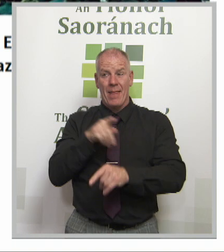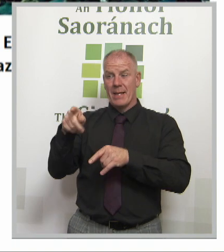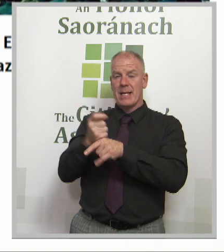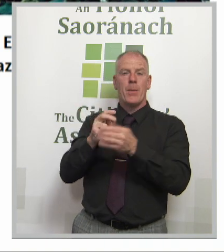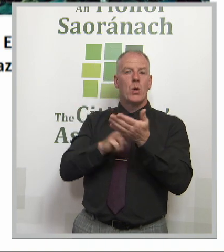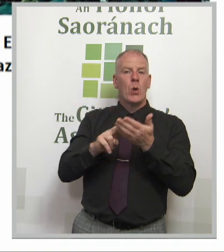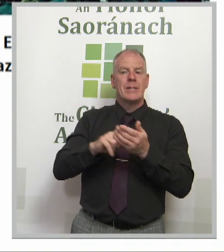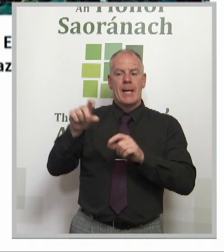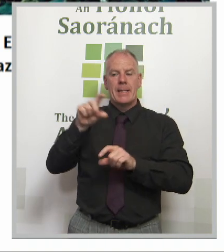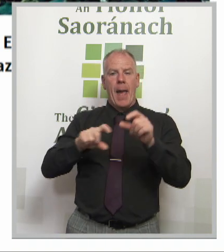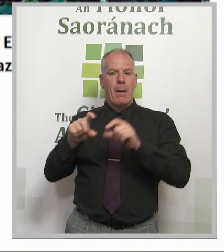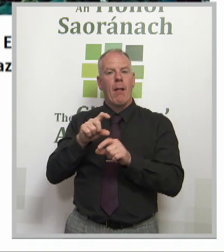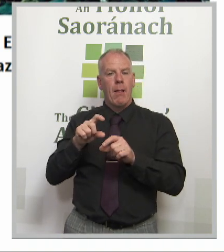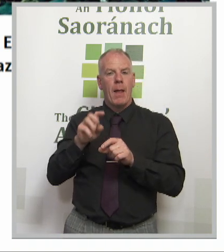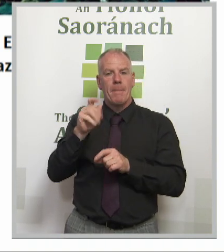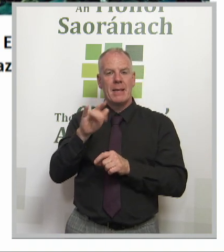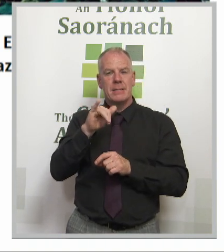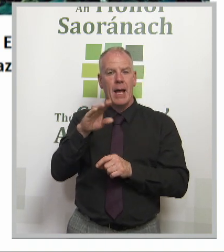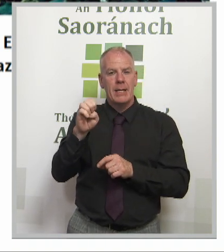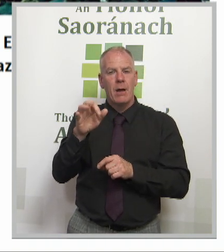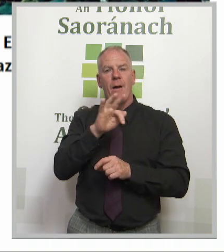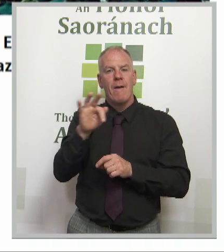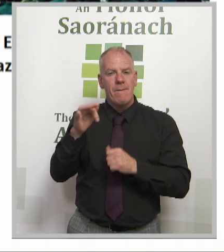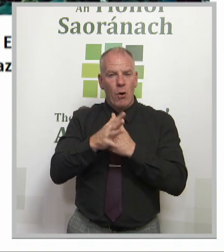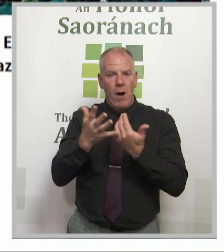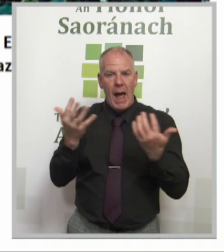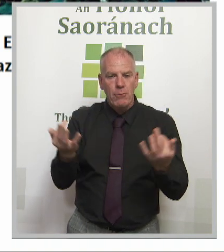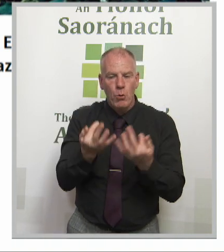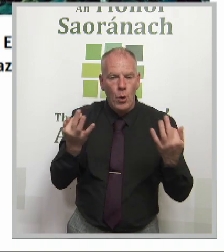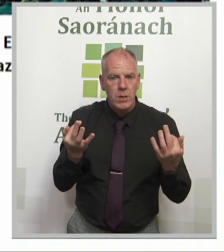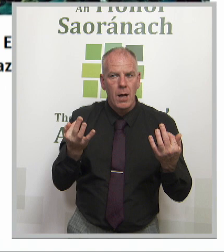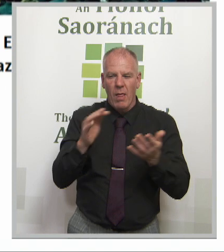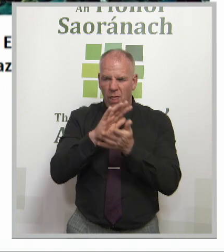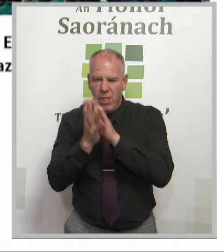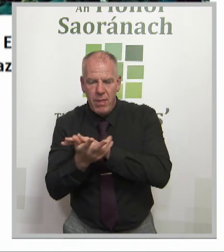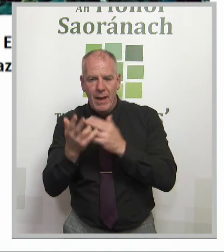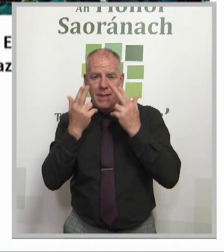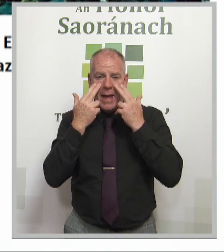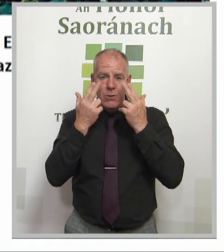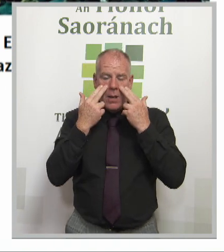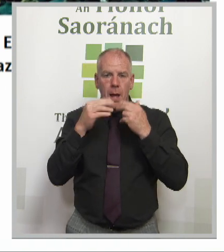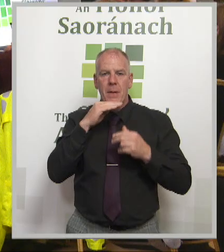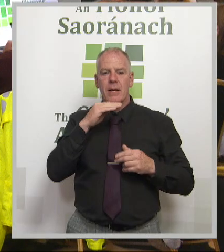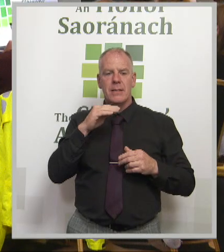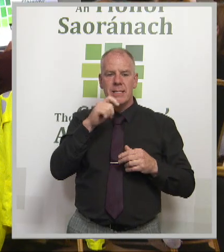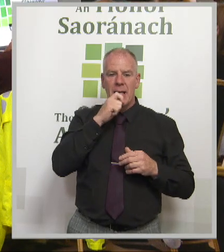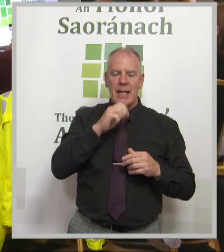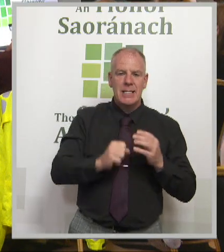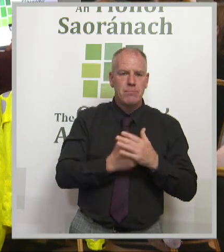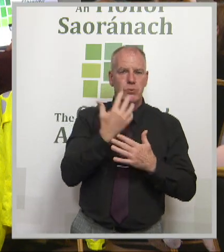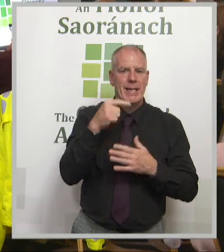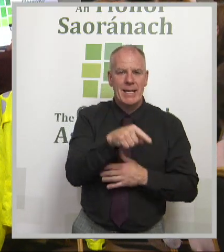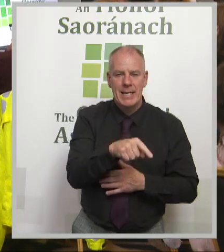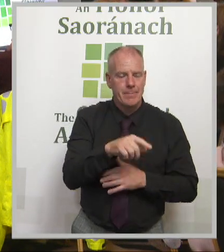chemical pesticides for agriculture that was not only destroying nature, hence the silent spring of birdsong, but